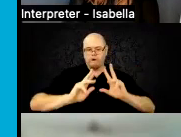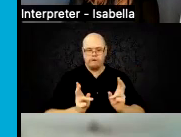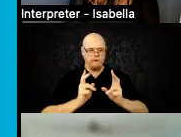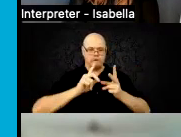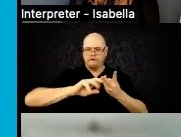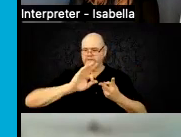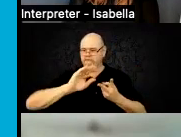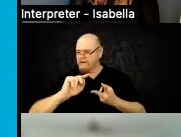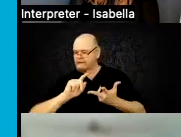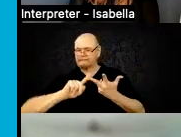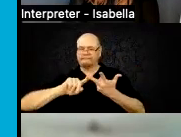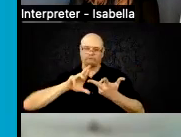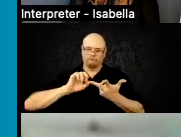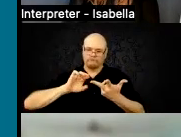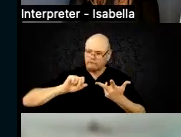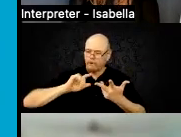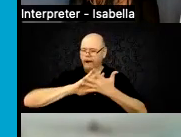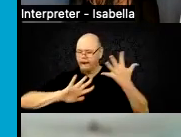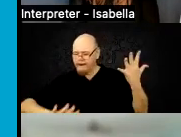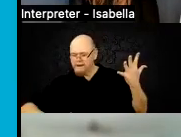overview of what CAP assistance can look like.